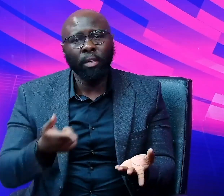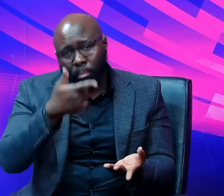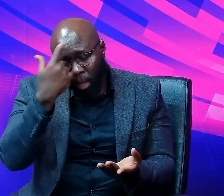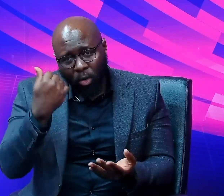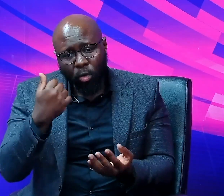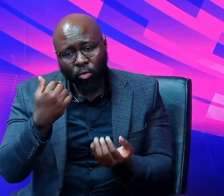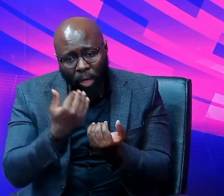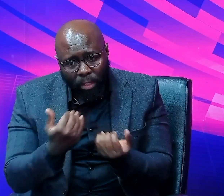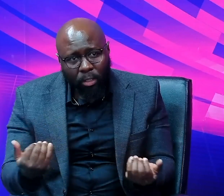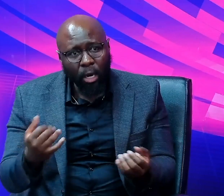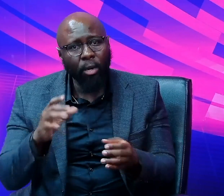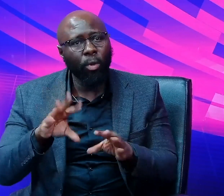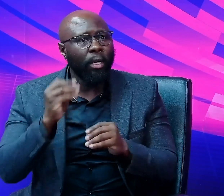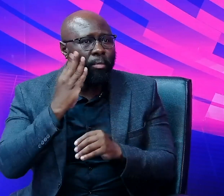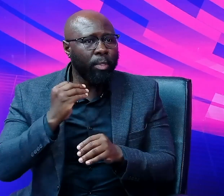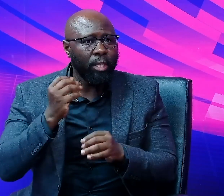become an advocate.